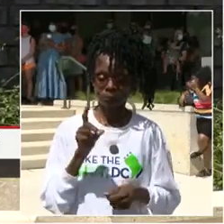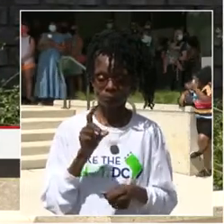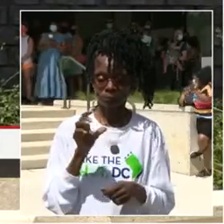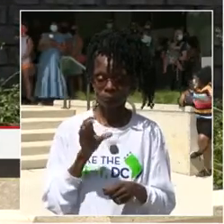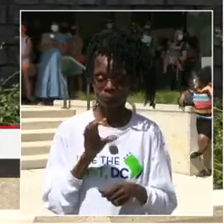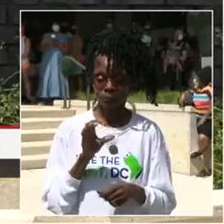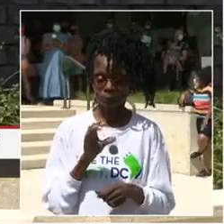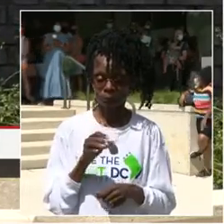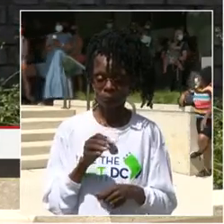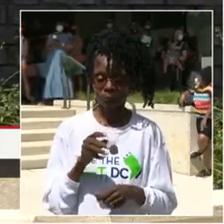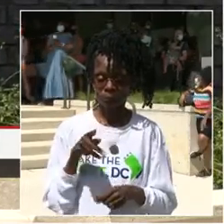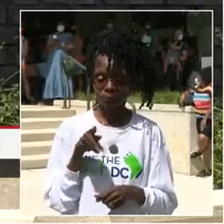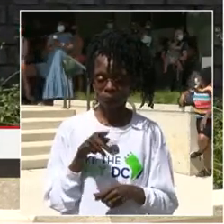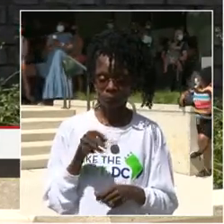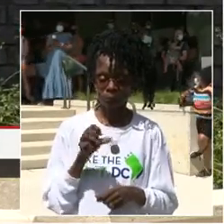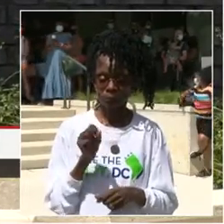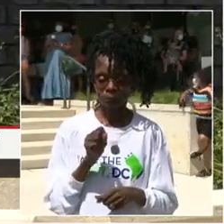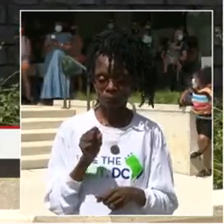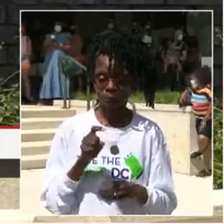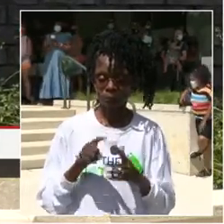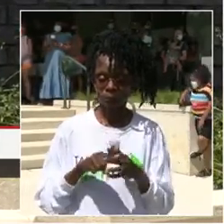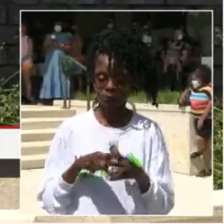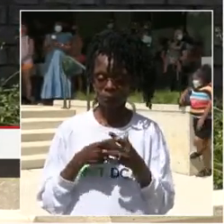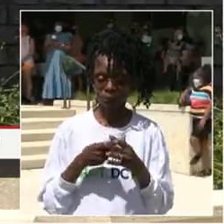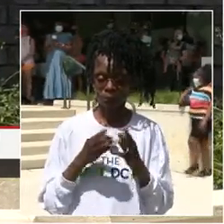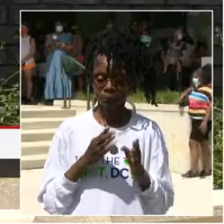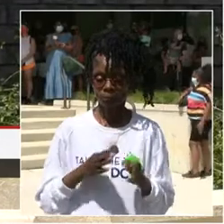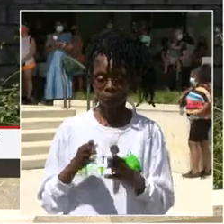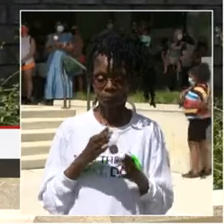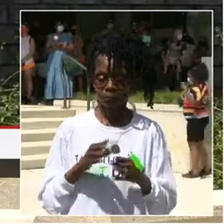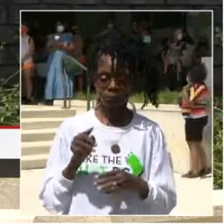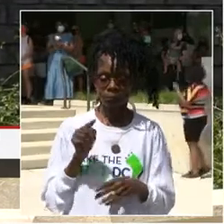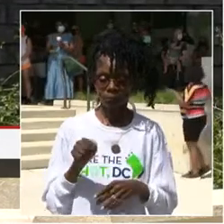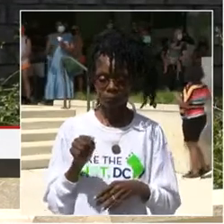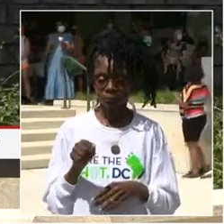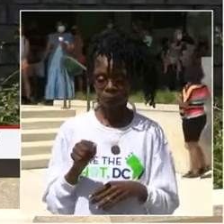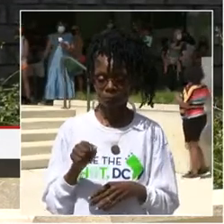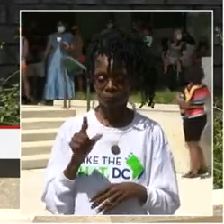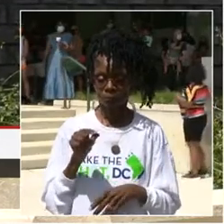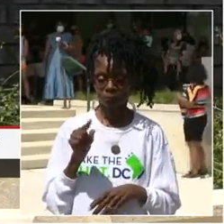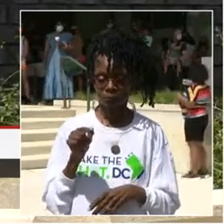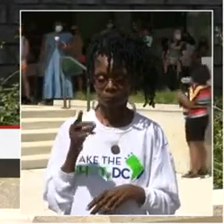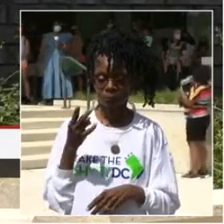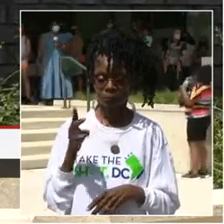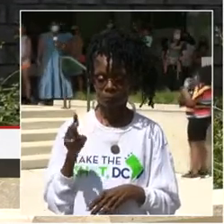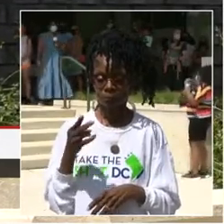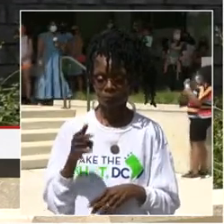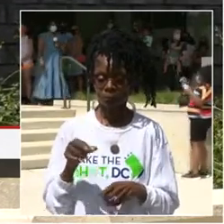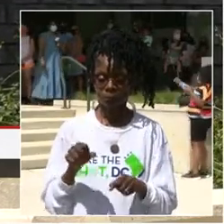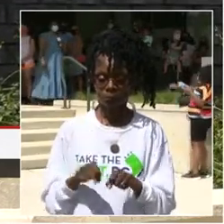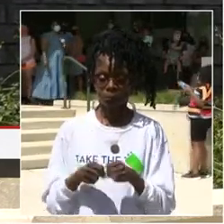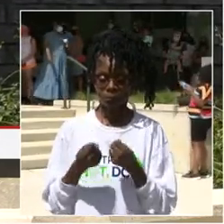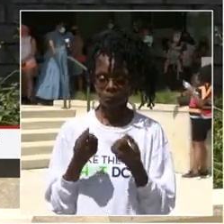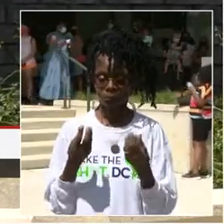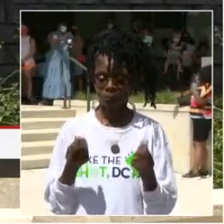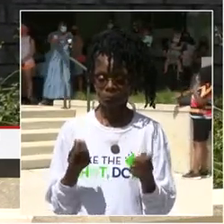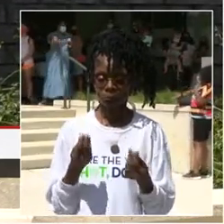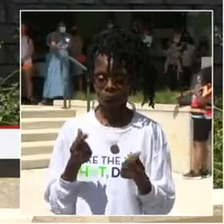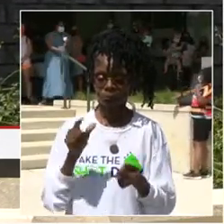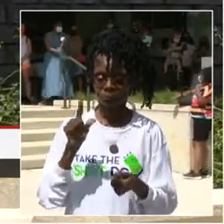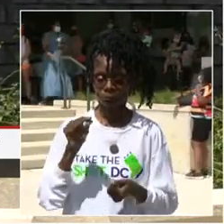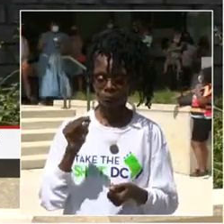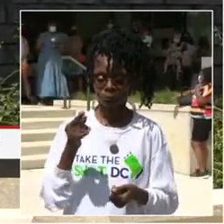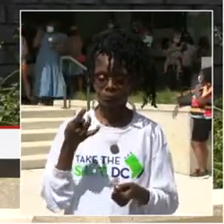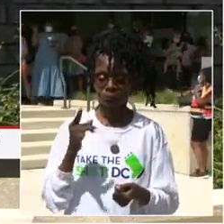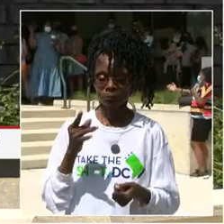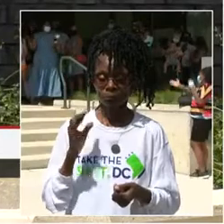started planning this project in 2017. We broke ground in 2018. It was our goal to design